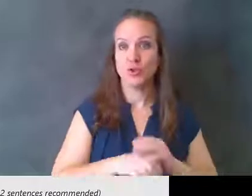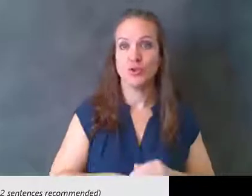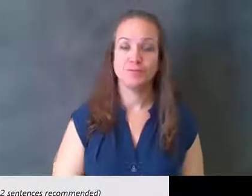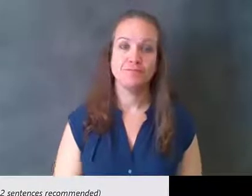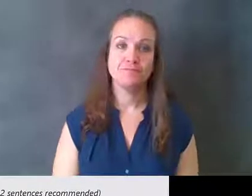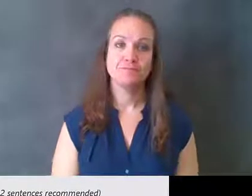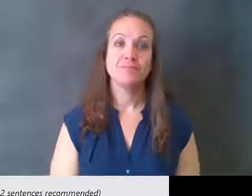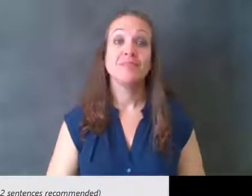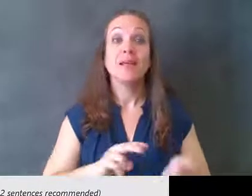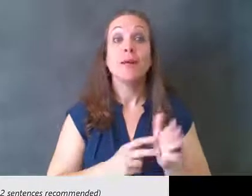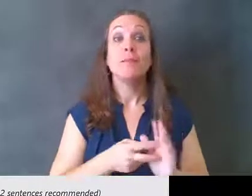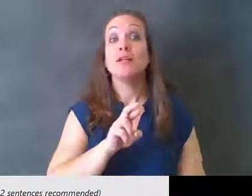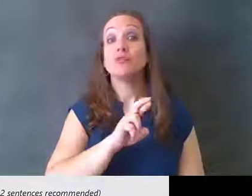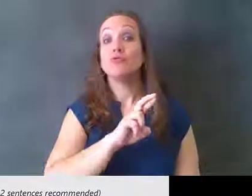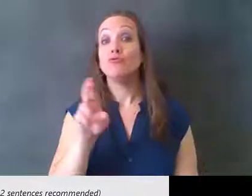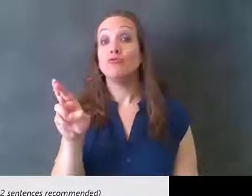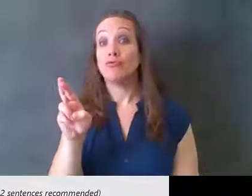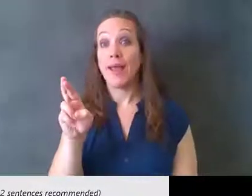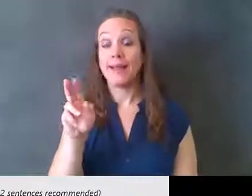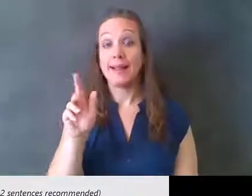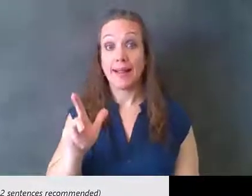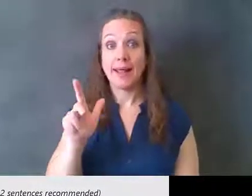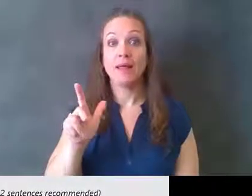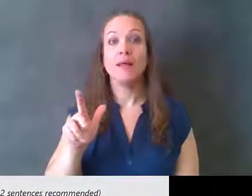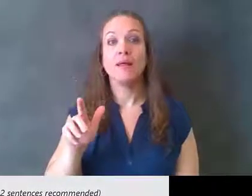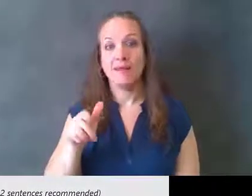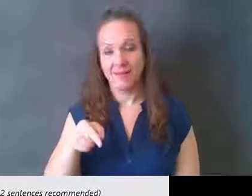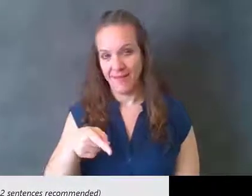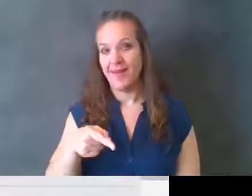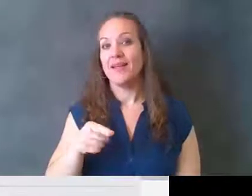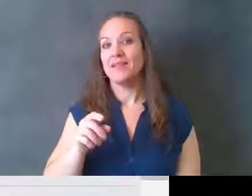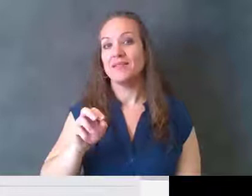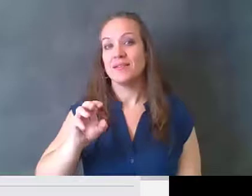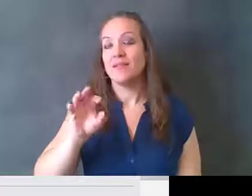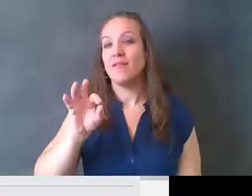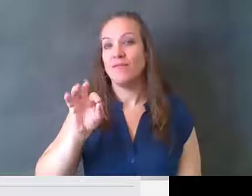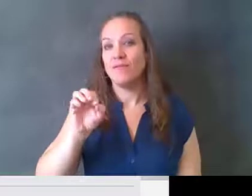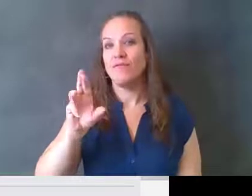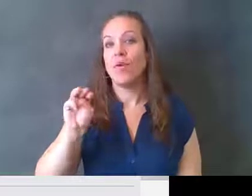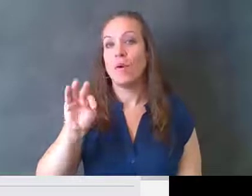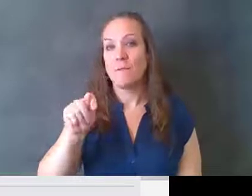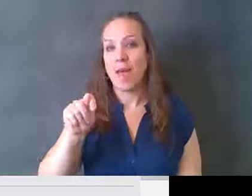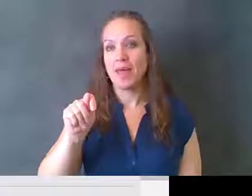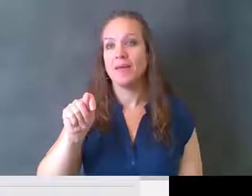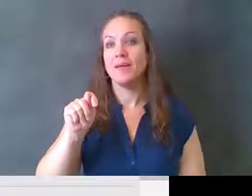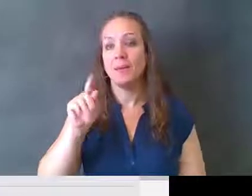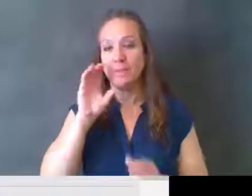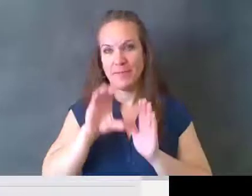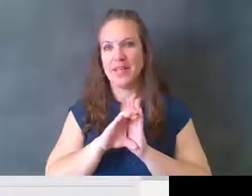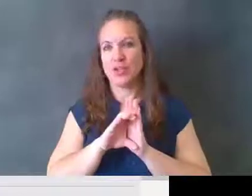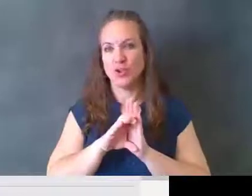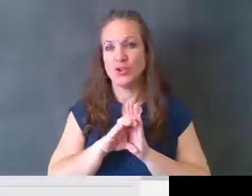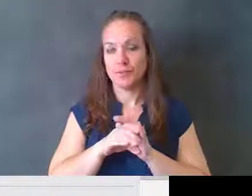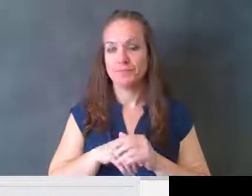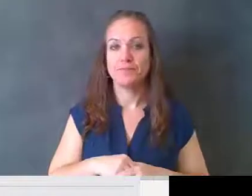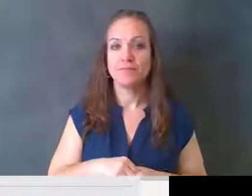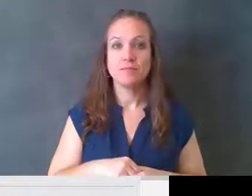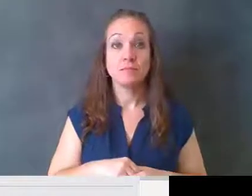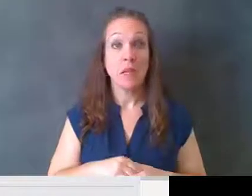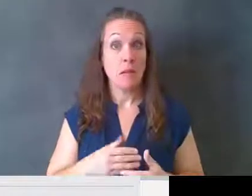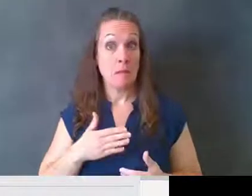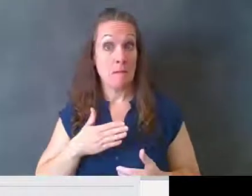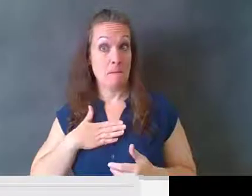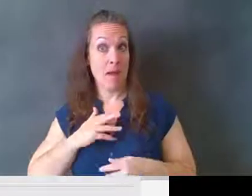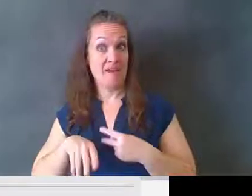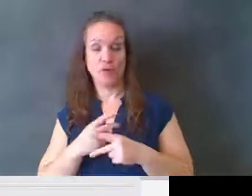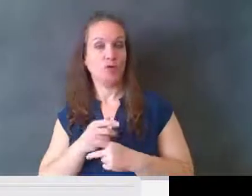and go to the very bottom, it says Format Picture for me. I know in my version of Word that this is not where I'm going to find alt